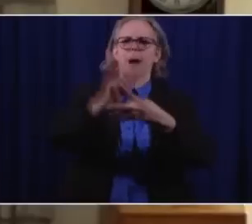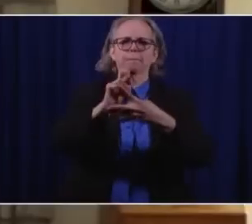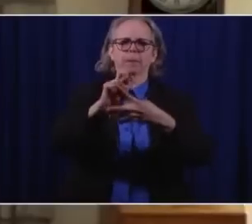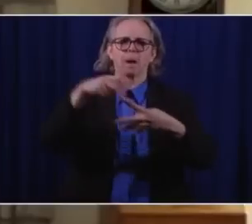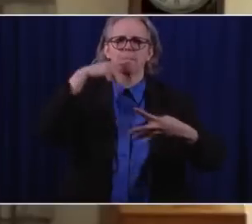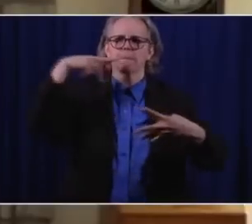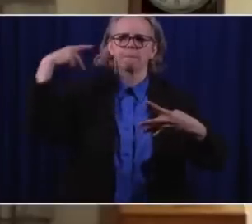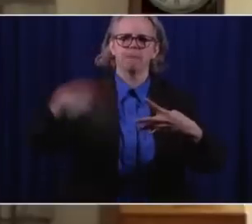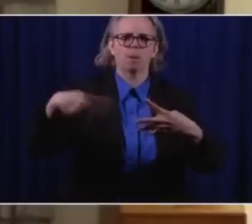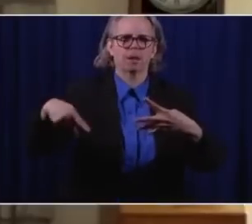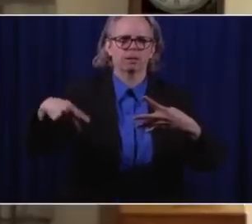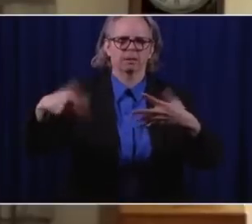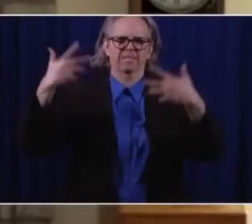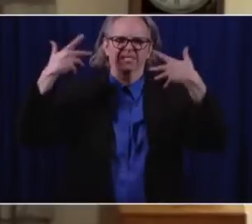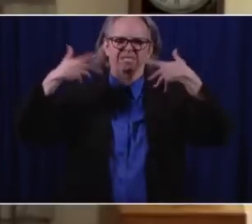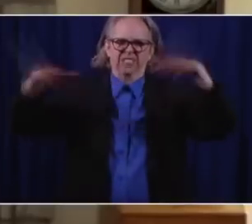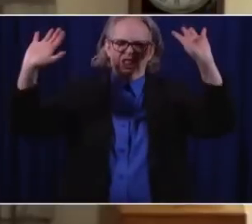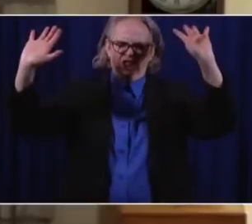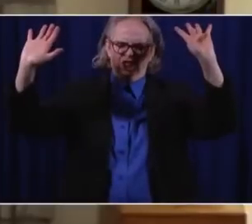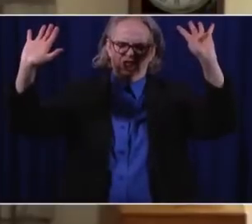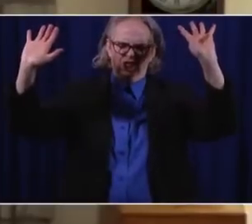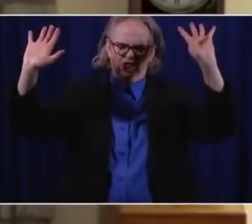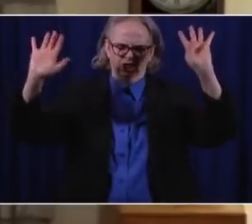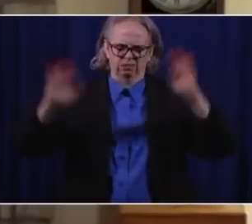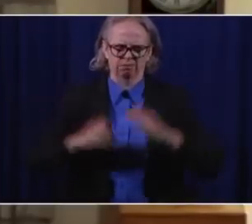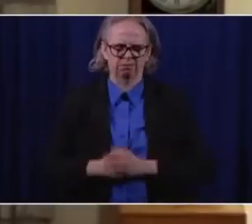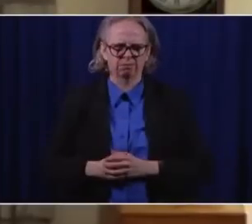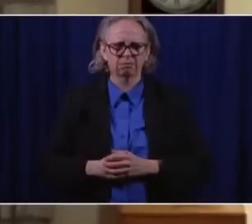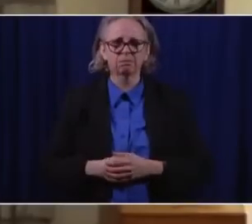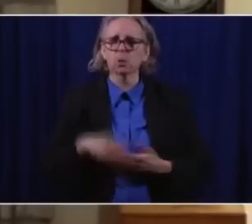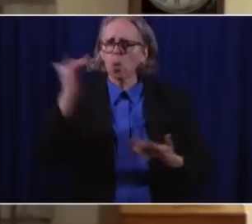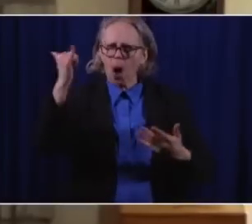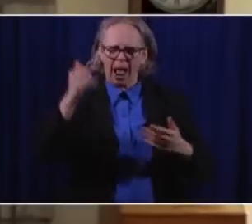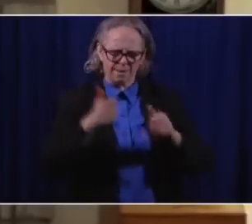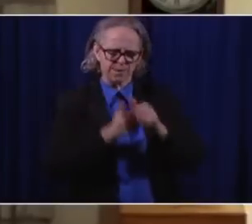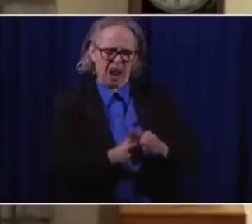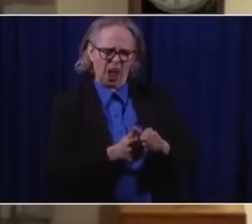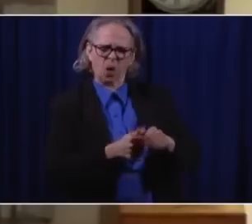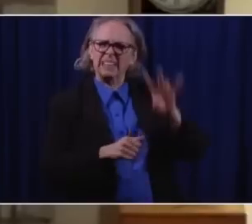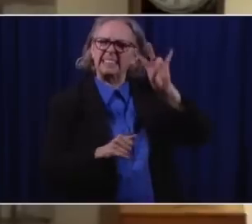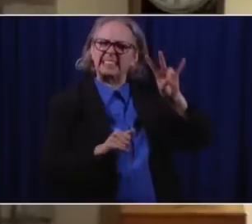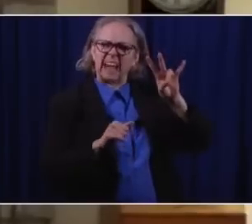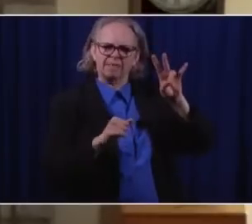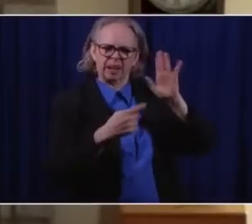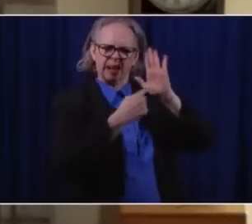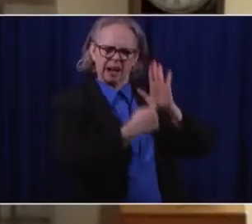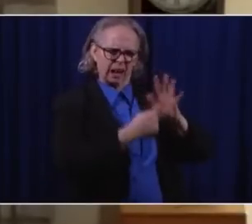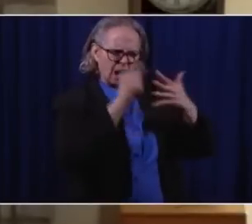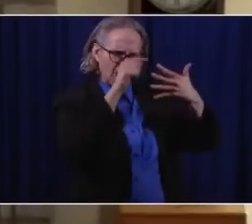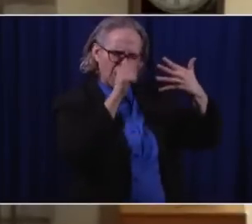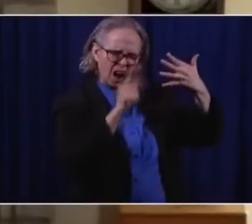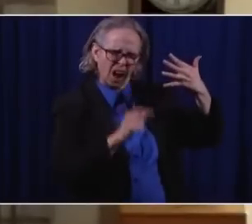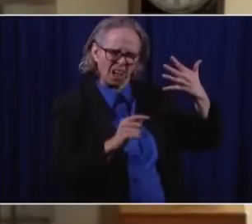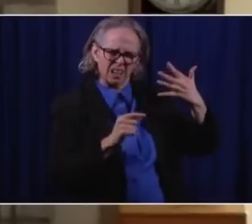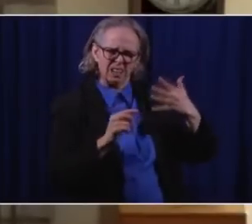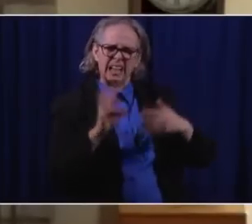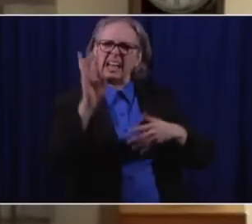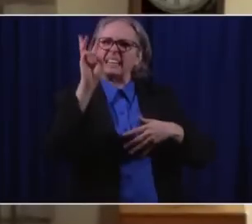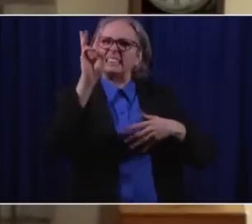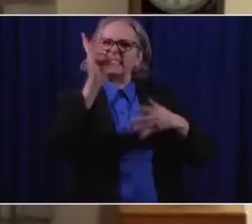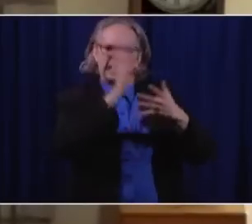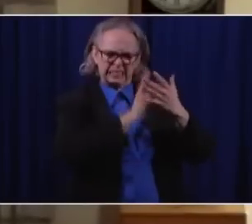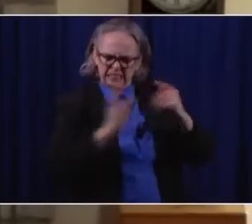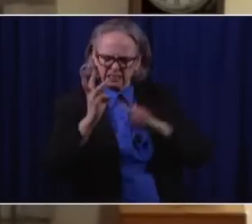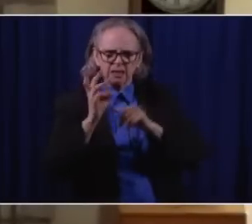indicators for at least 2 weeks. This is a sign that we're starting to see sustained impacts on our healthcare services, impacts